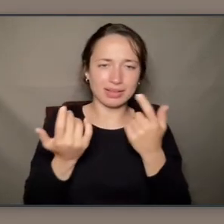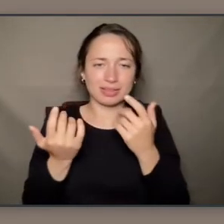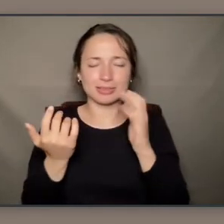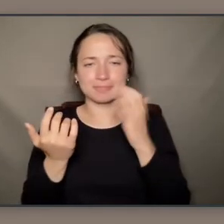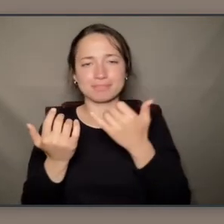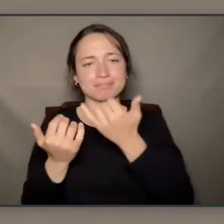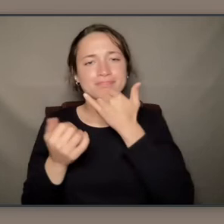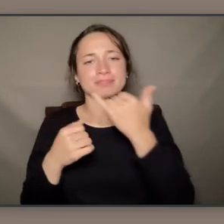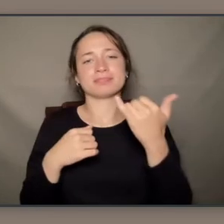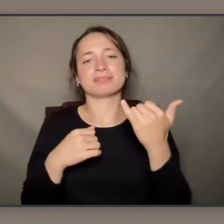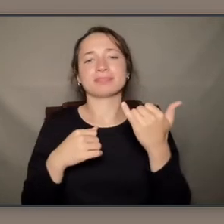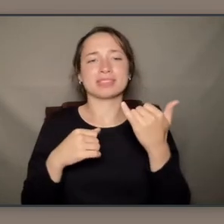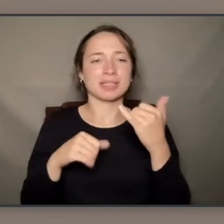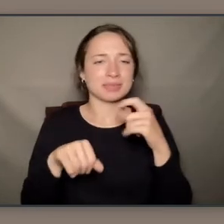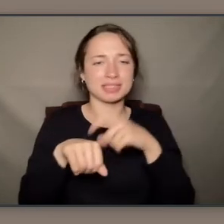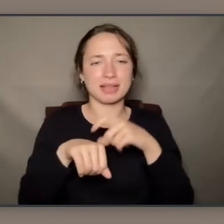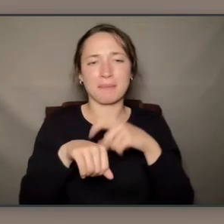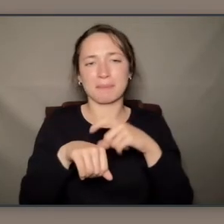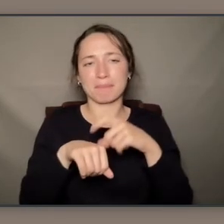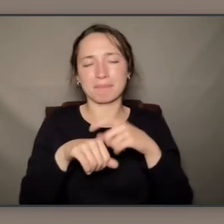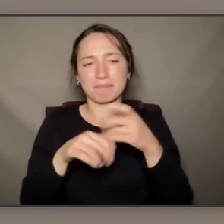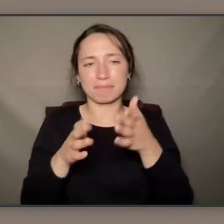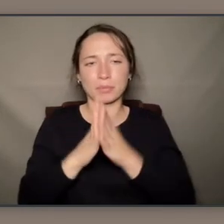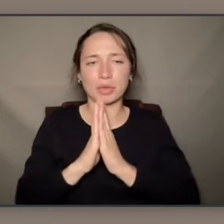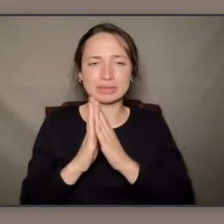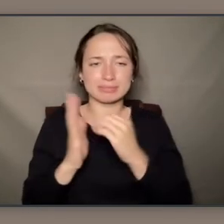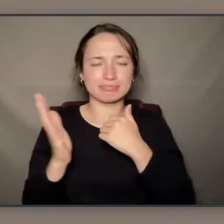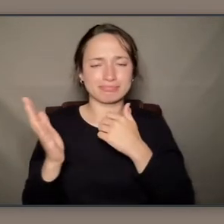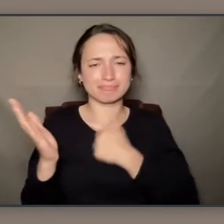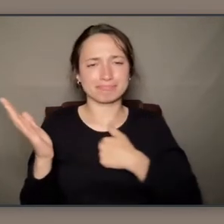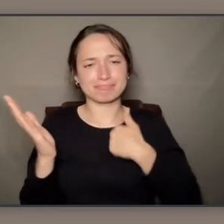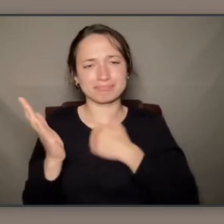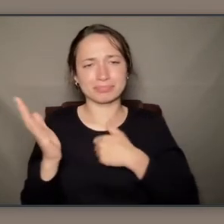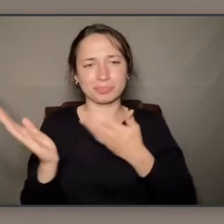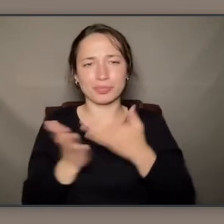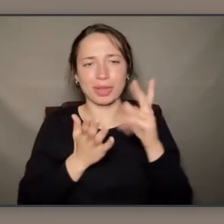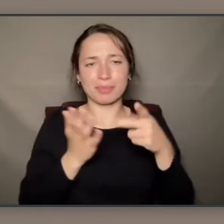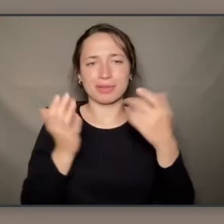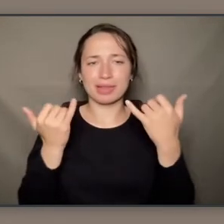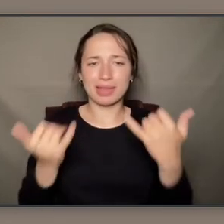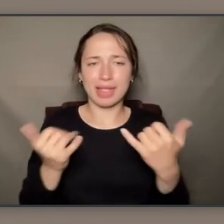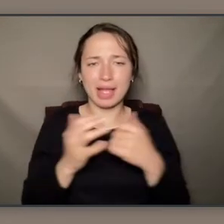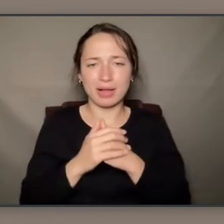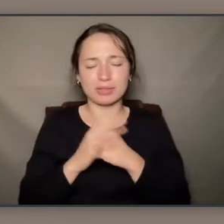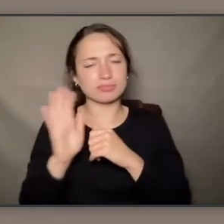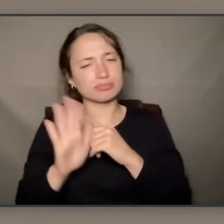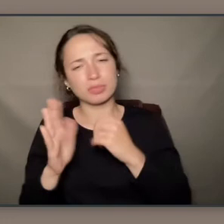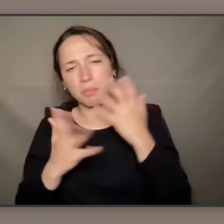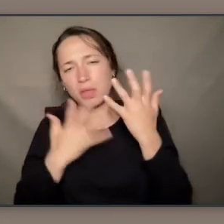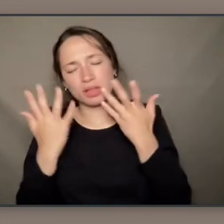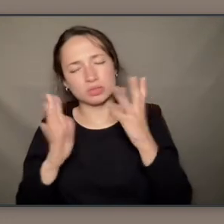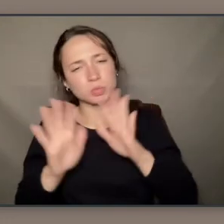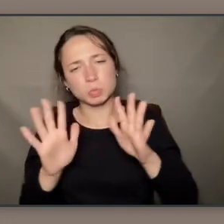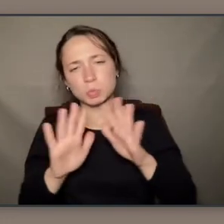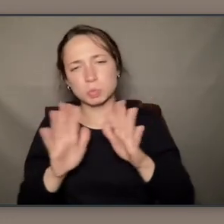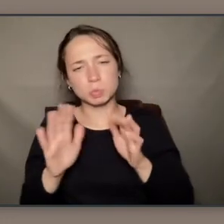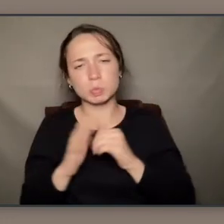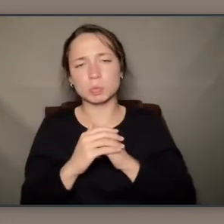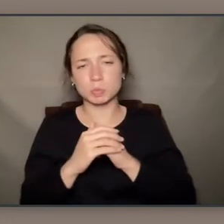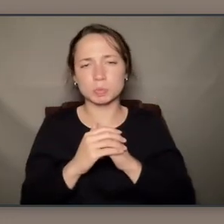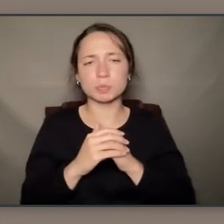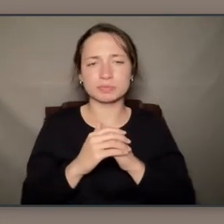an untimely request that I'm embarrassed to bring it up now. Well, don't be